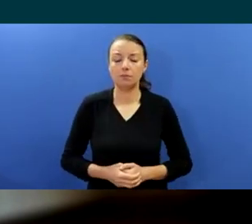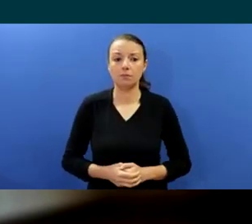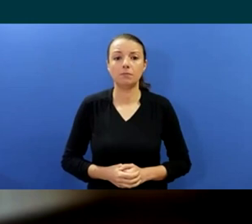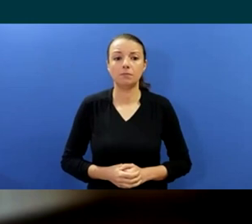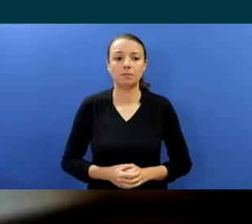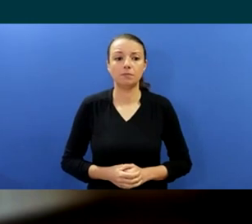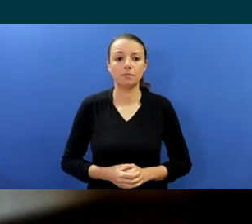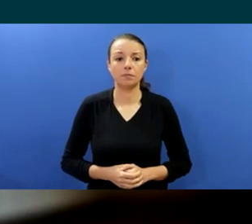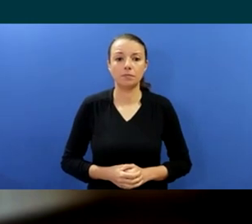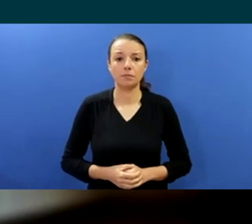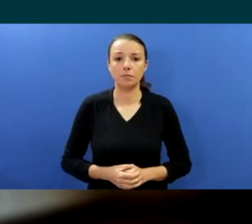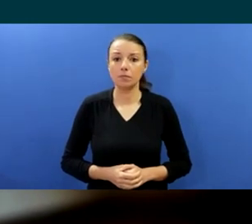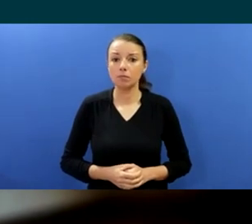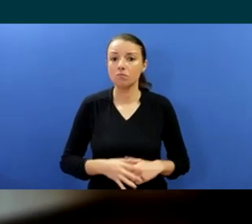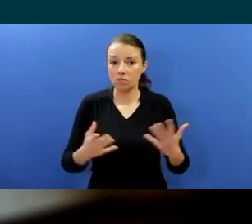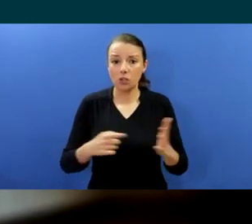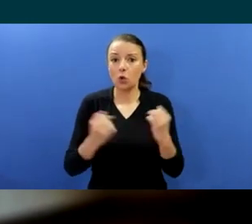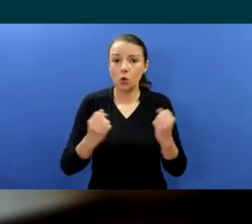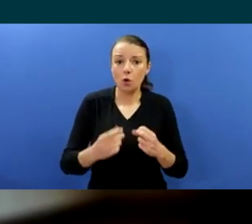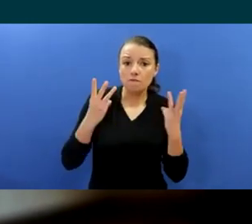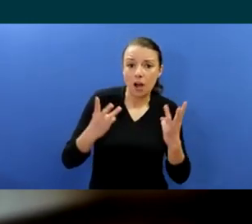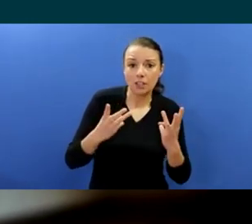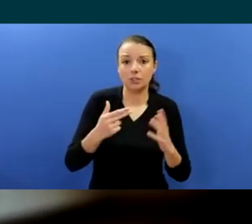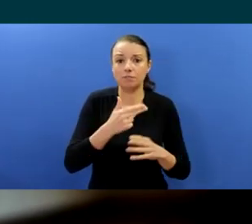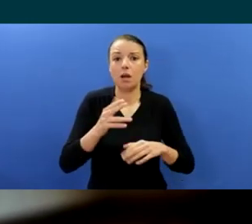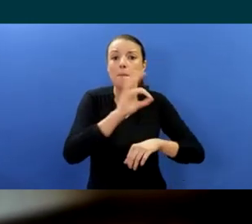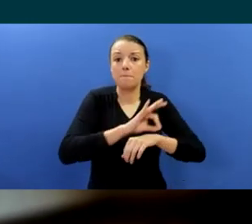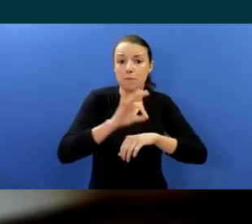projects which bring deep change within a neighborhood.